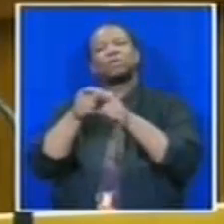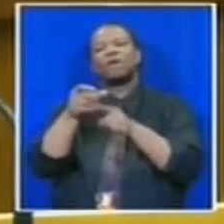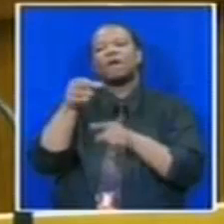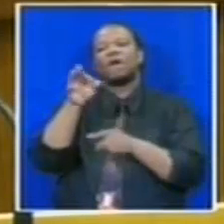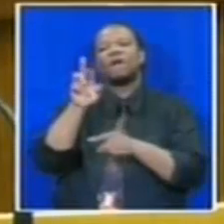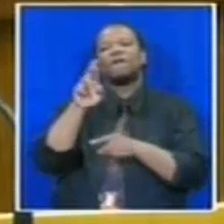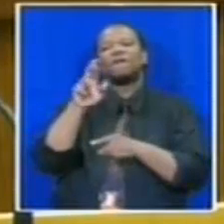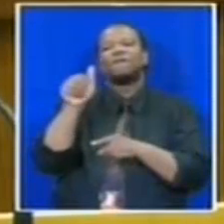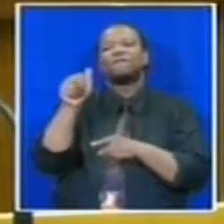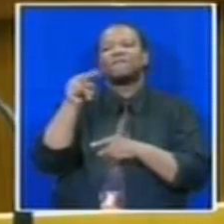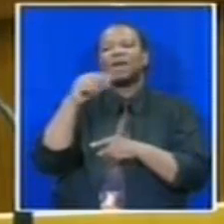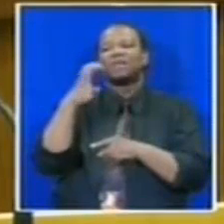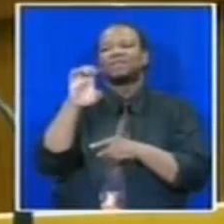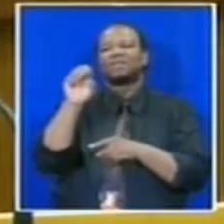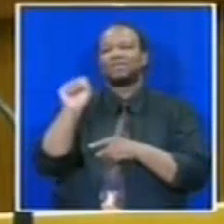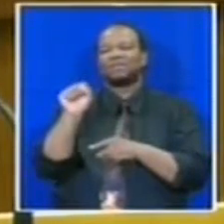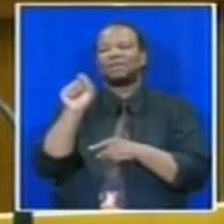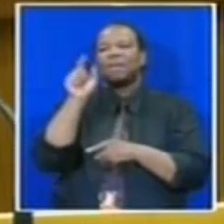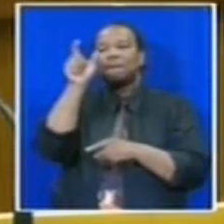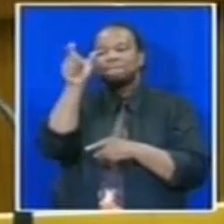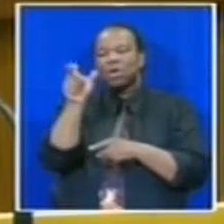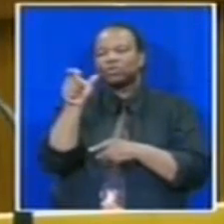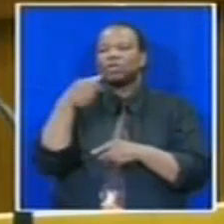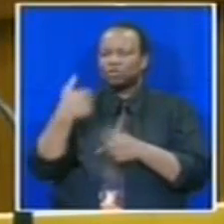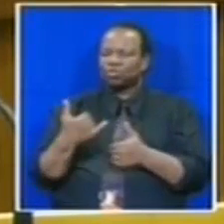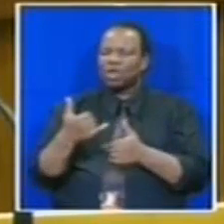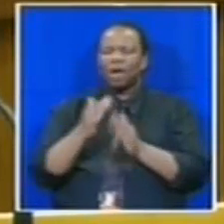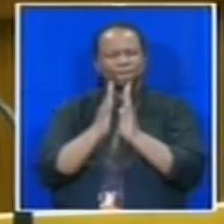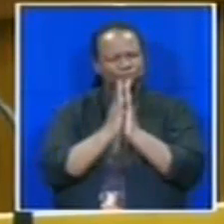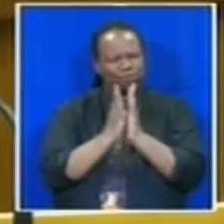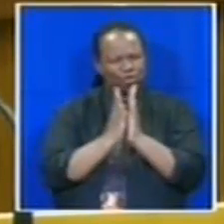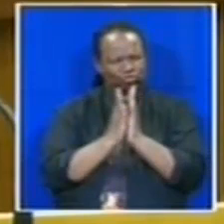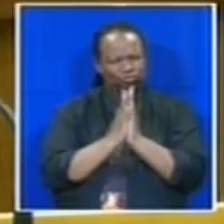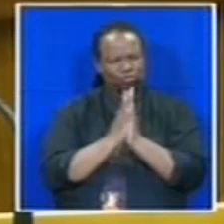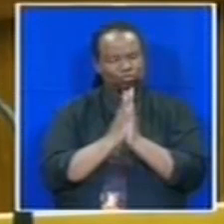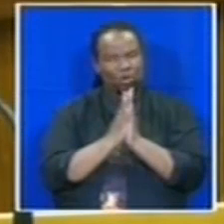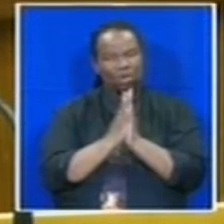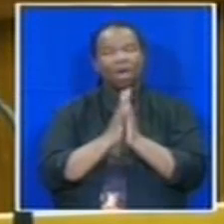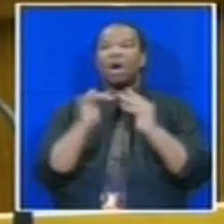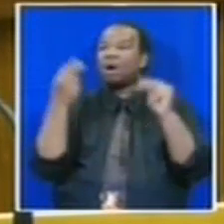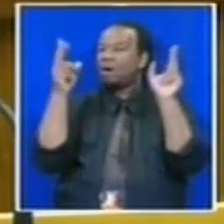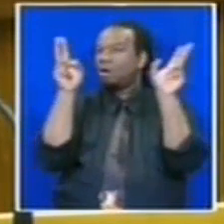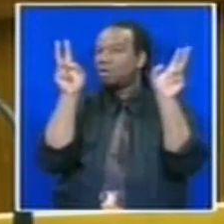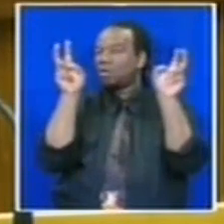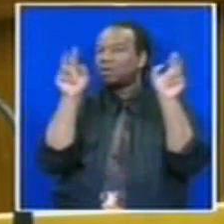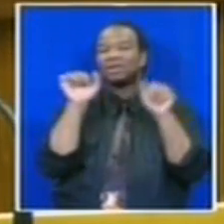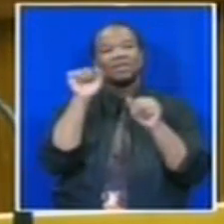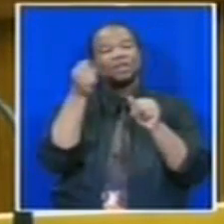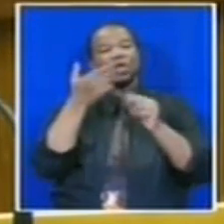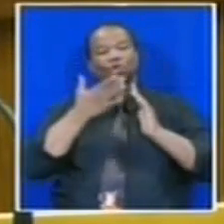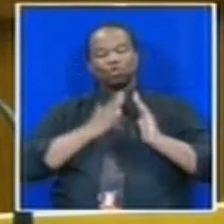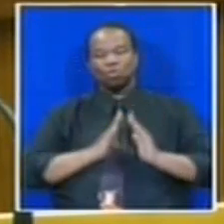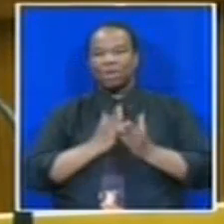quite spiritual today, and I quote, "Human rights are not